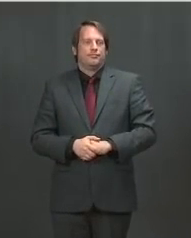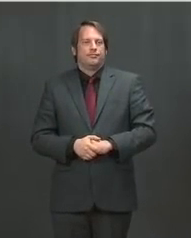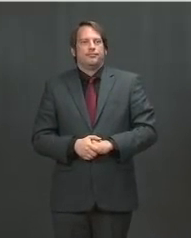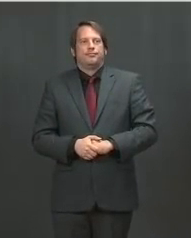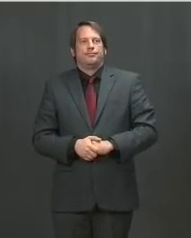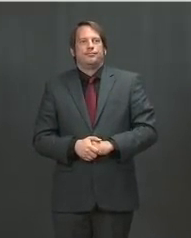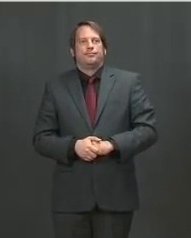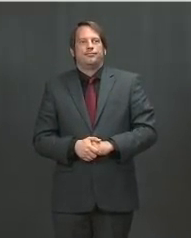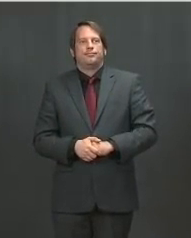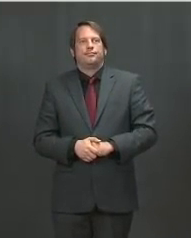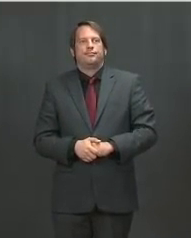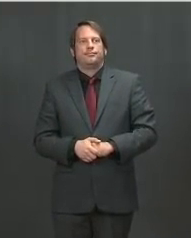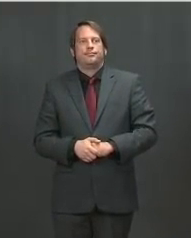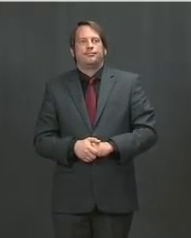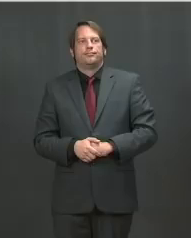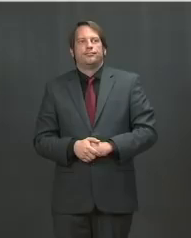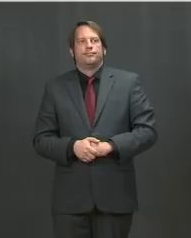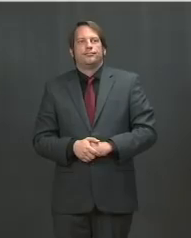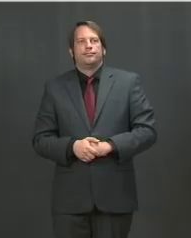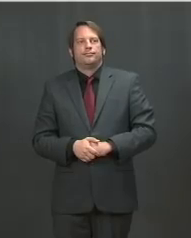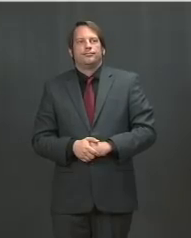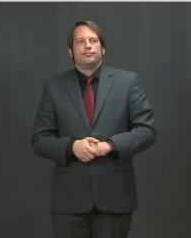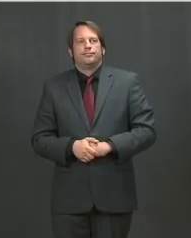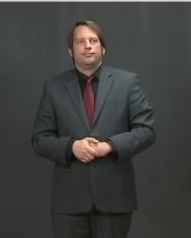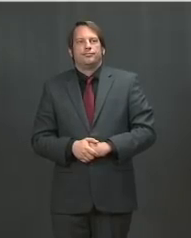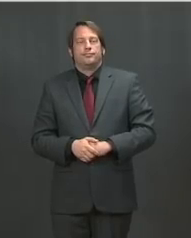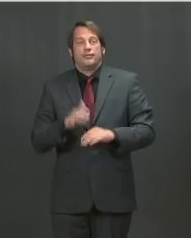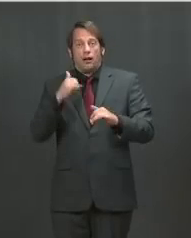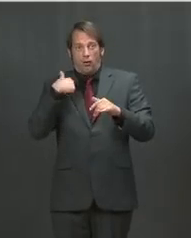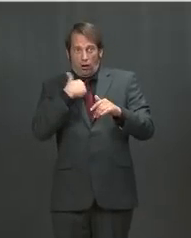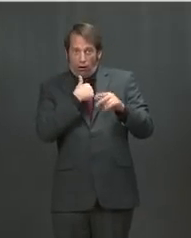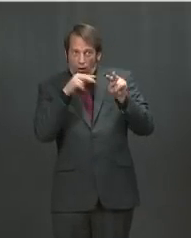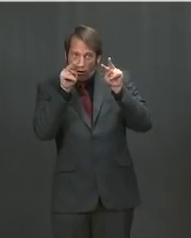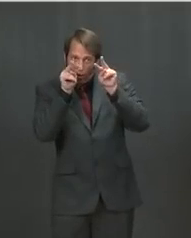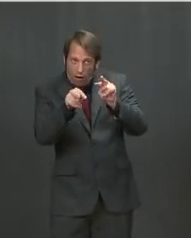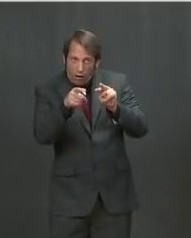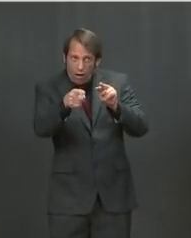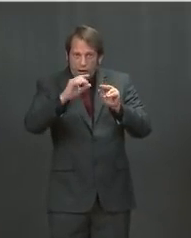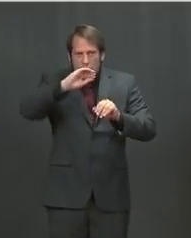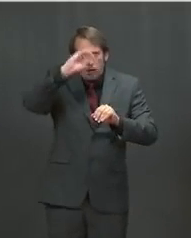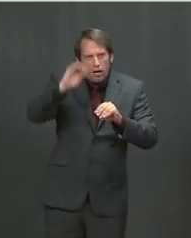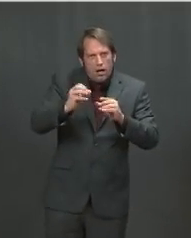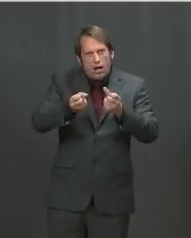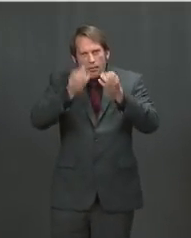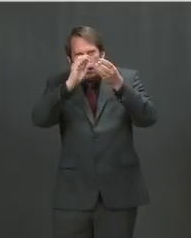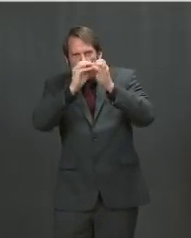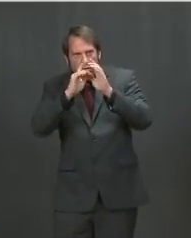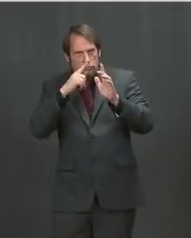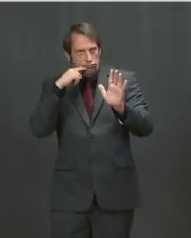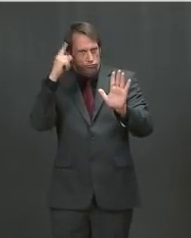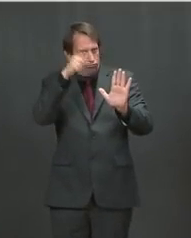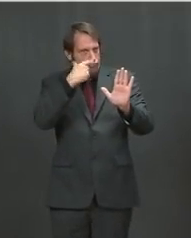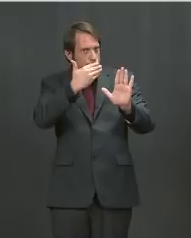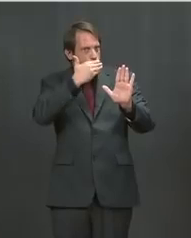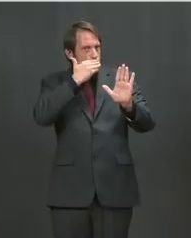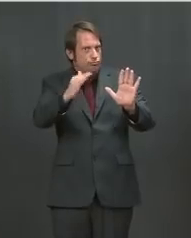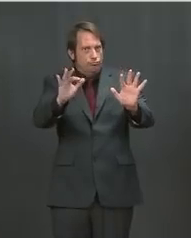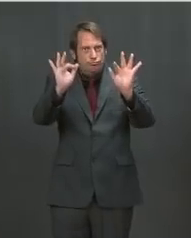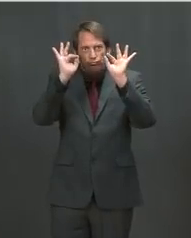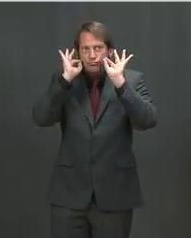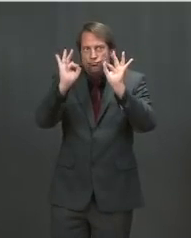rates of vaccination are incredible and so encouraging for all of us, trends are increasing in both case numbers